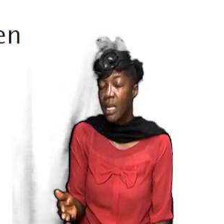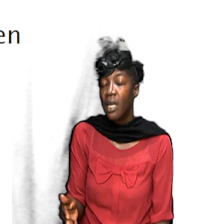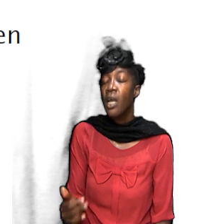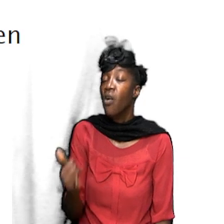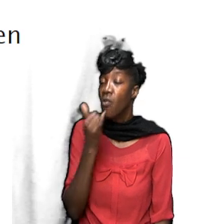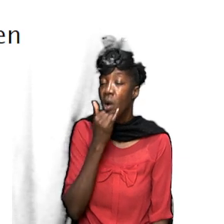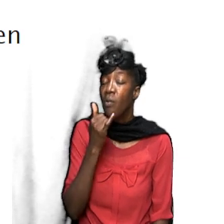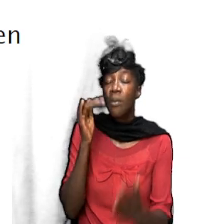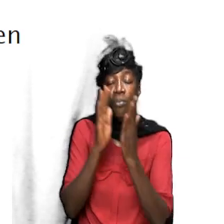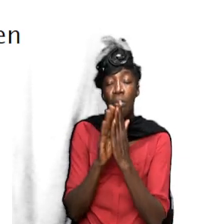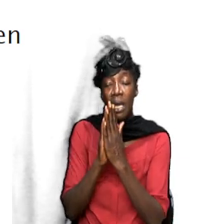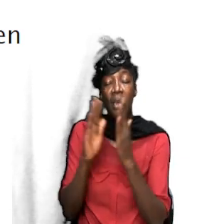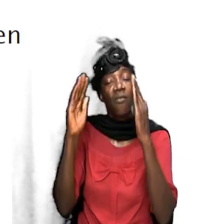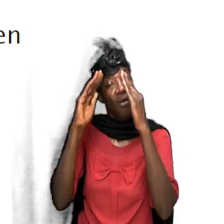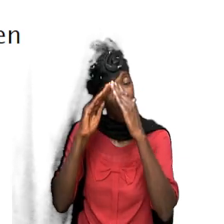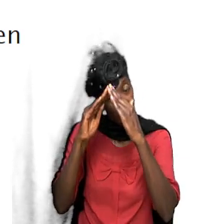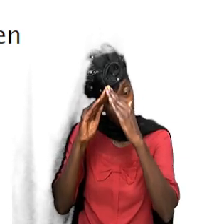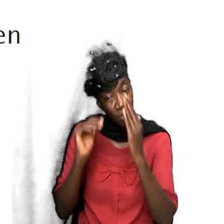a house.